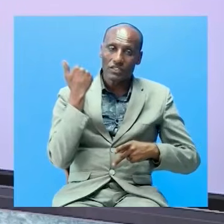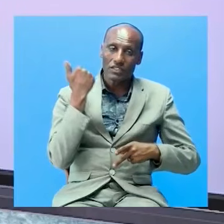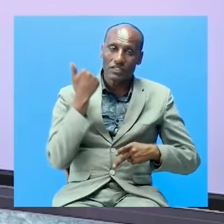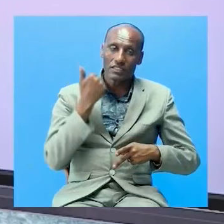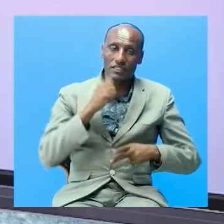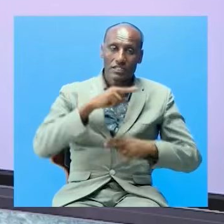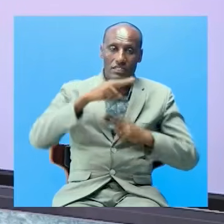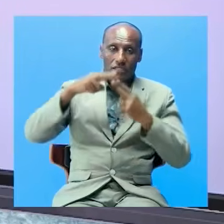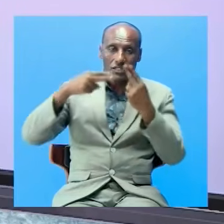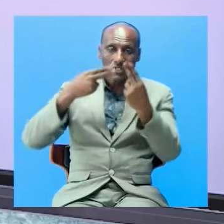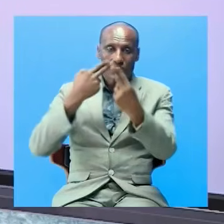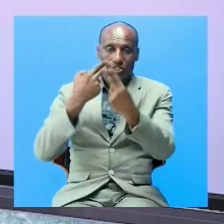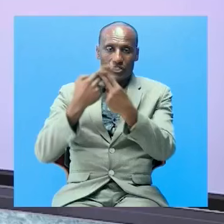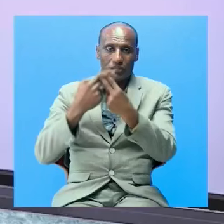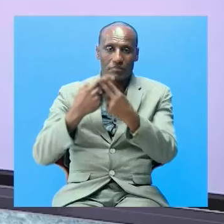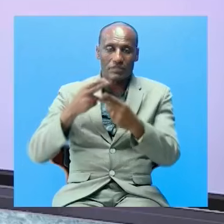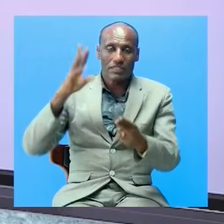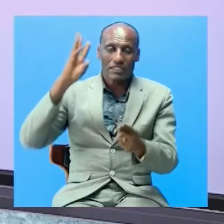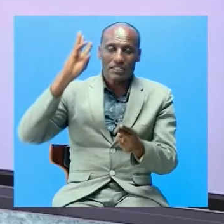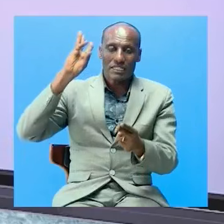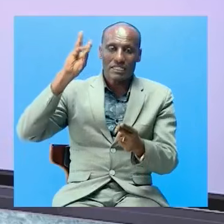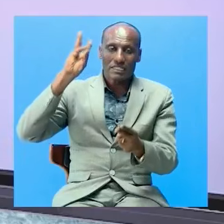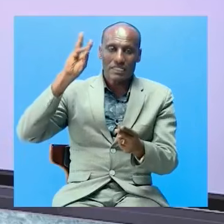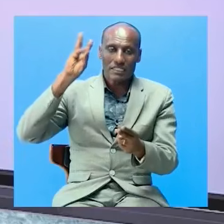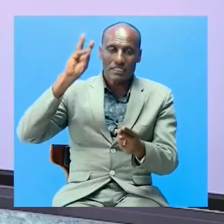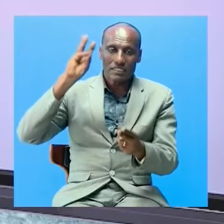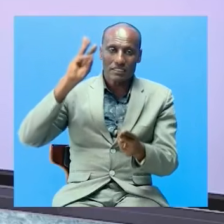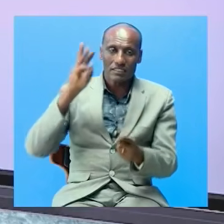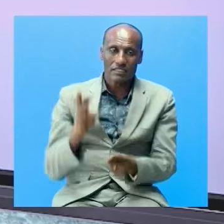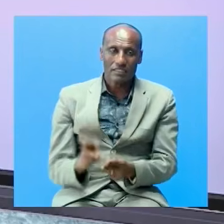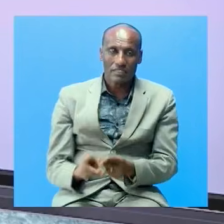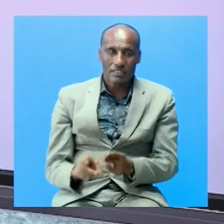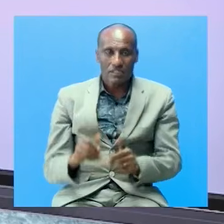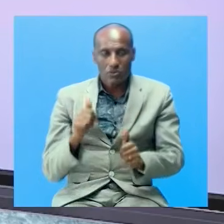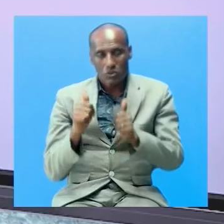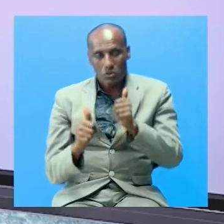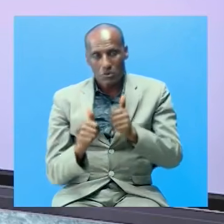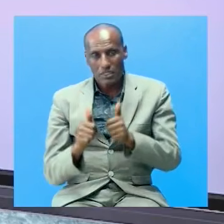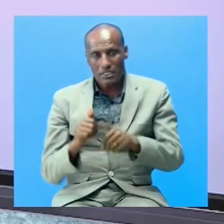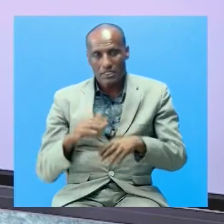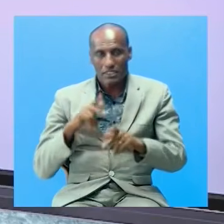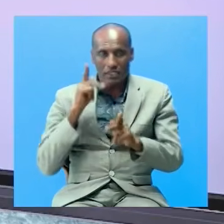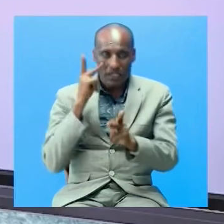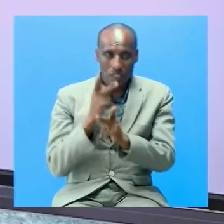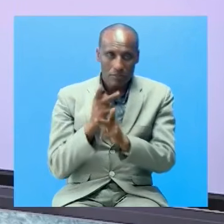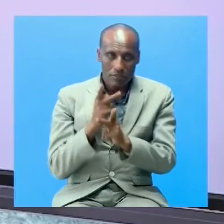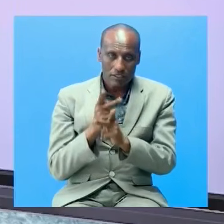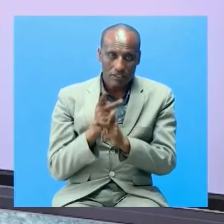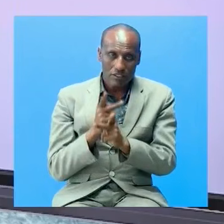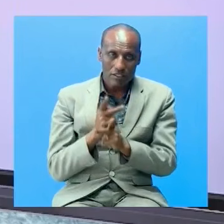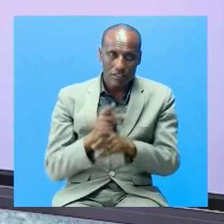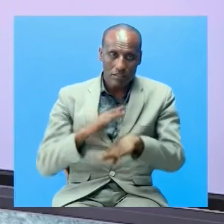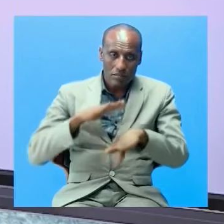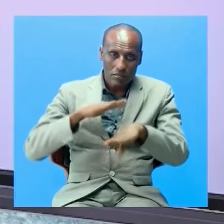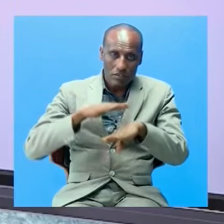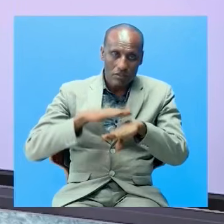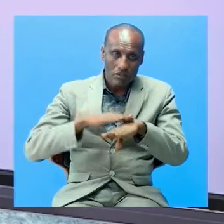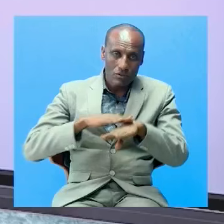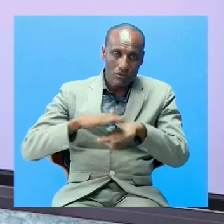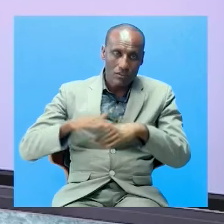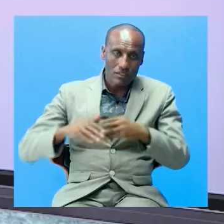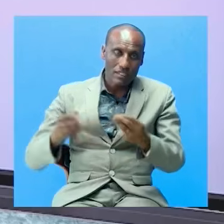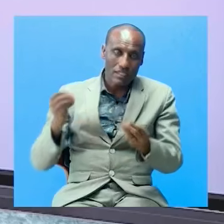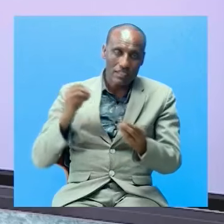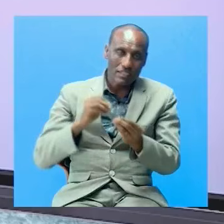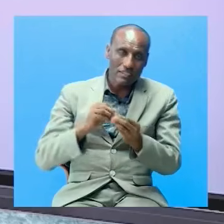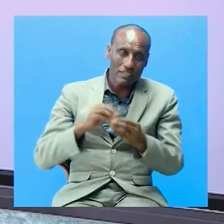Consider which one is or which one has a better possibility and which one has a little bit less and which